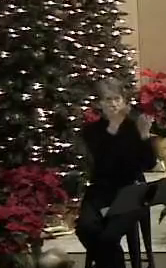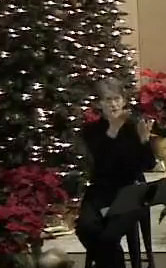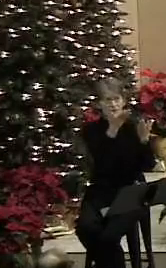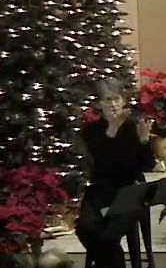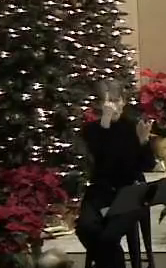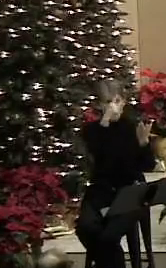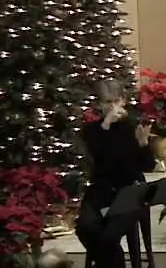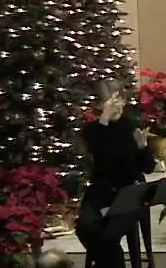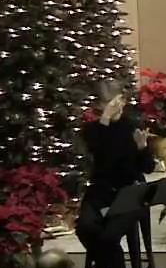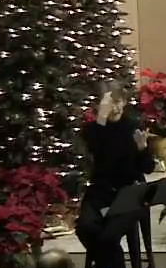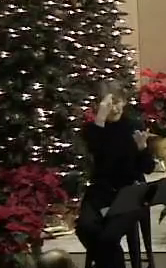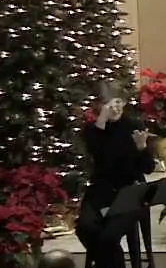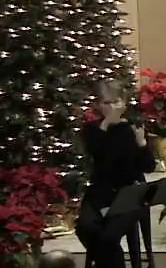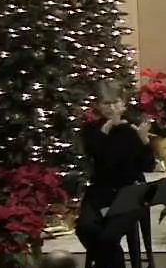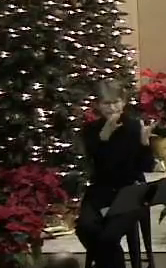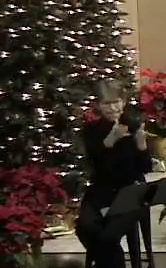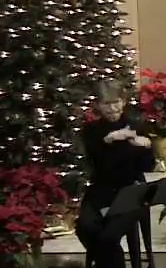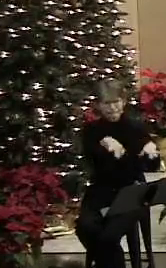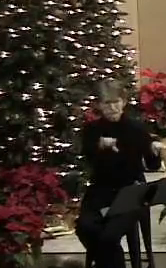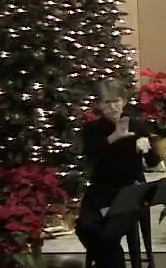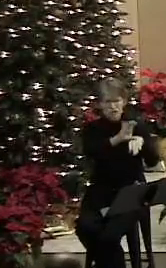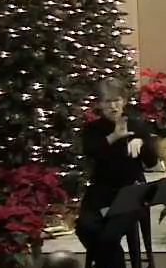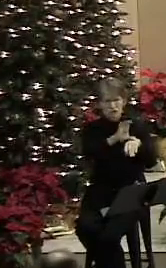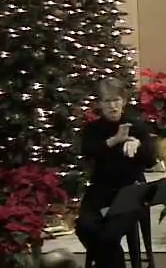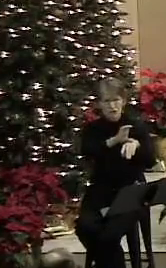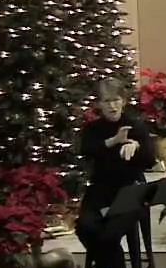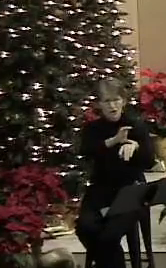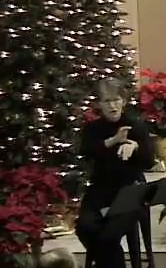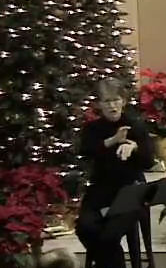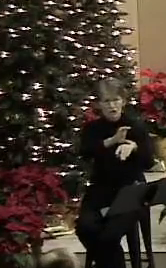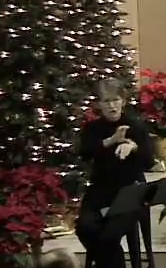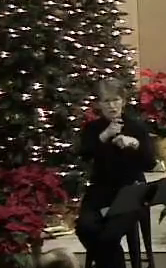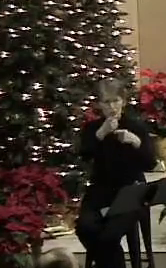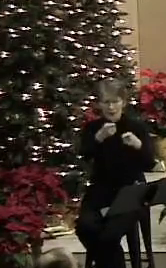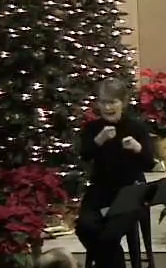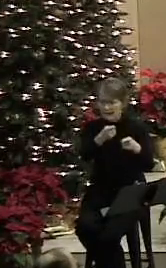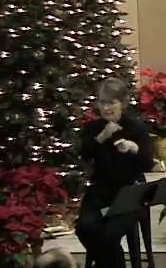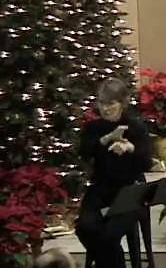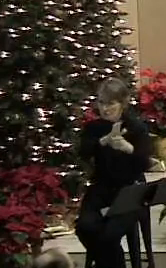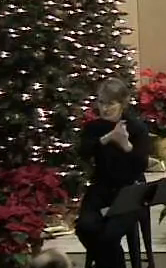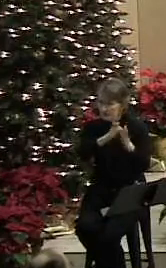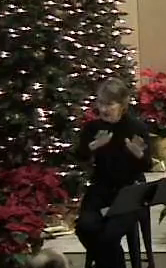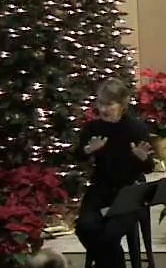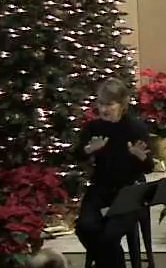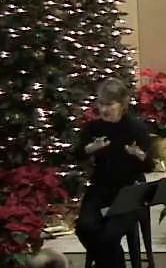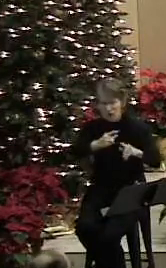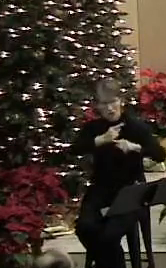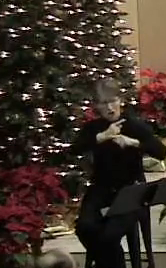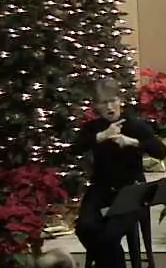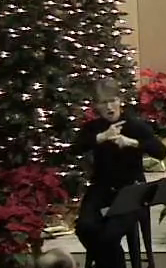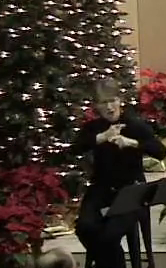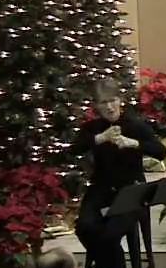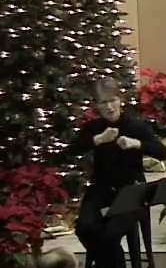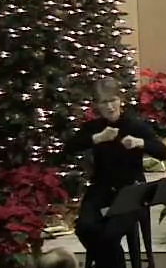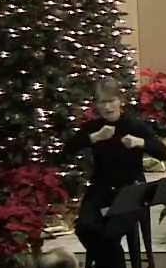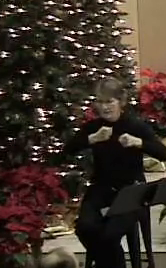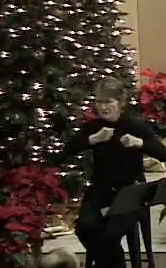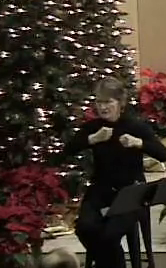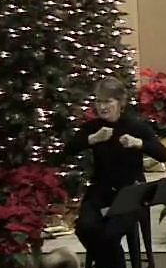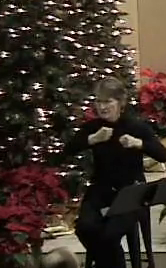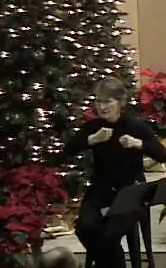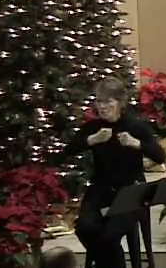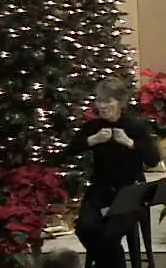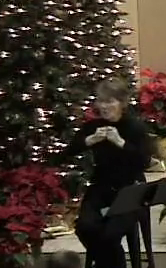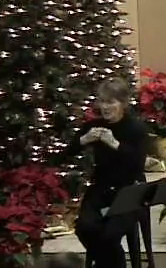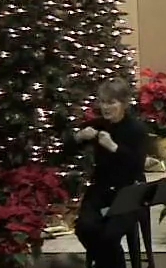Catholic Church. Be pleased to grant her peace, to guard, unite, and govern her throughout the whole world, together with your servant Francis,